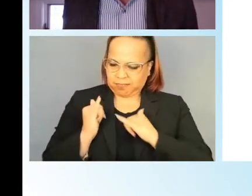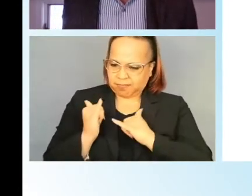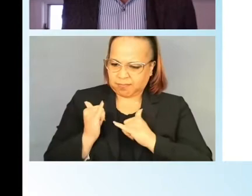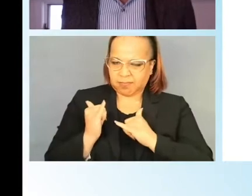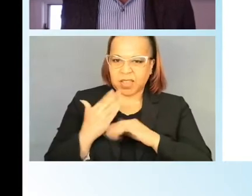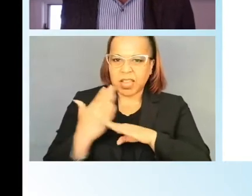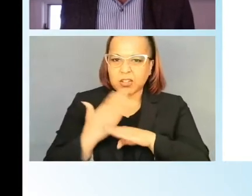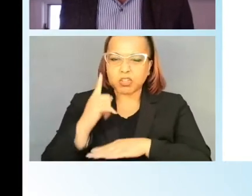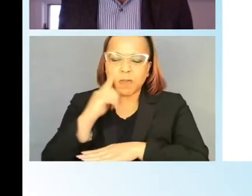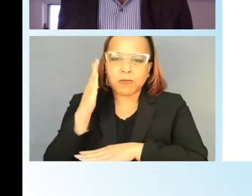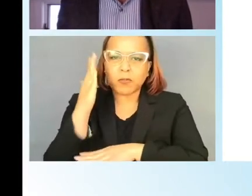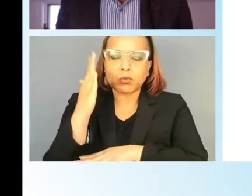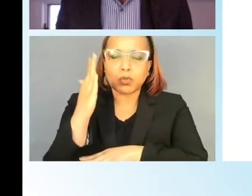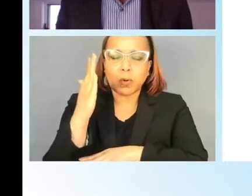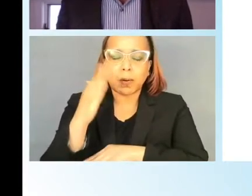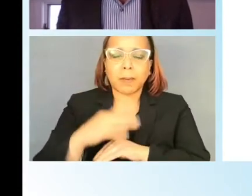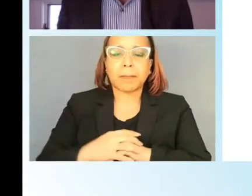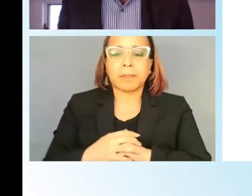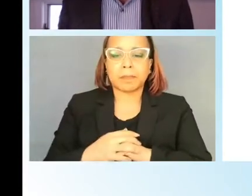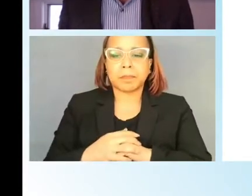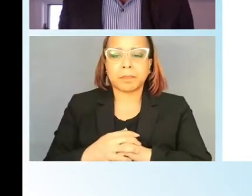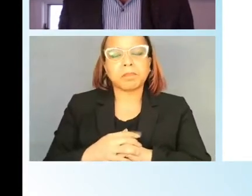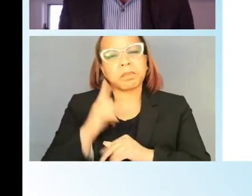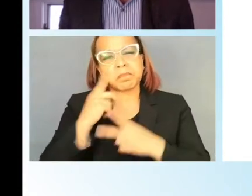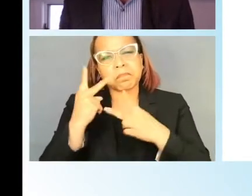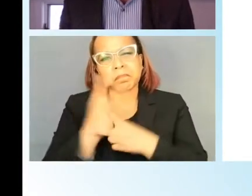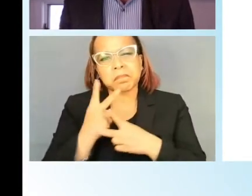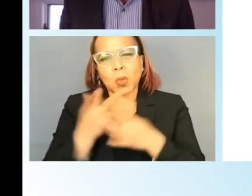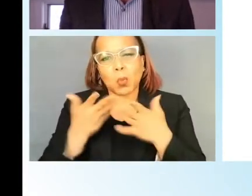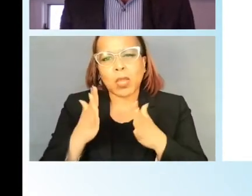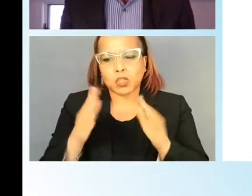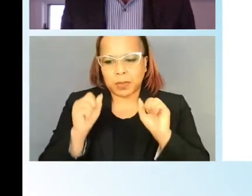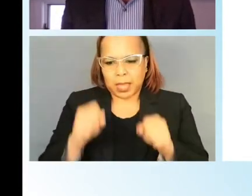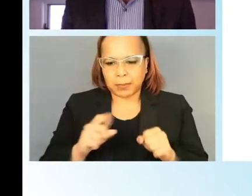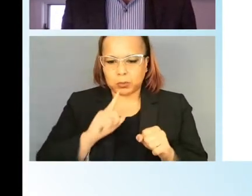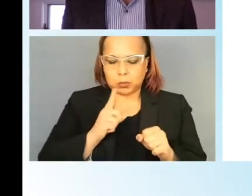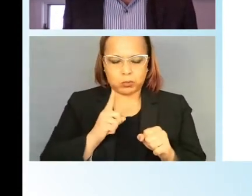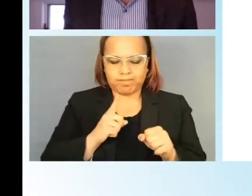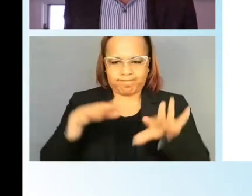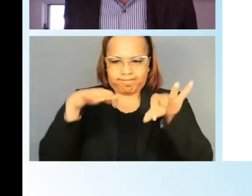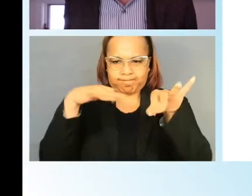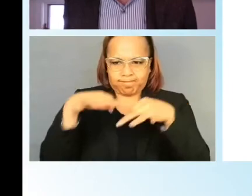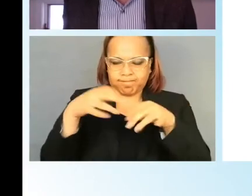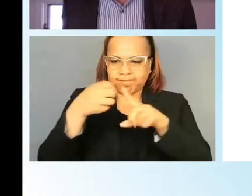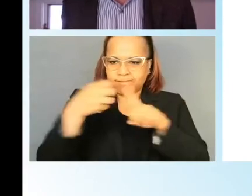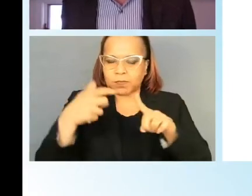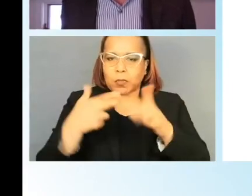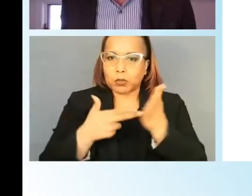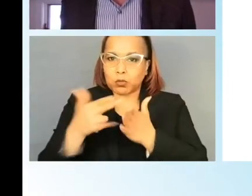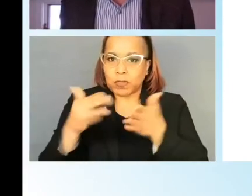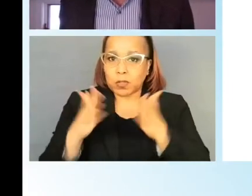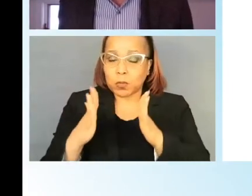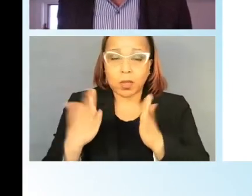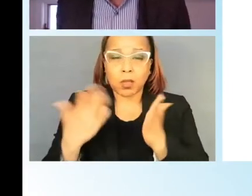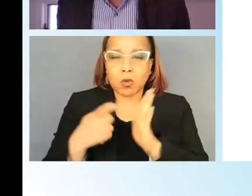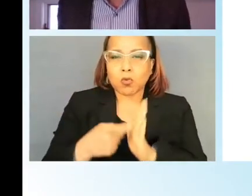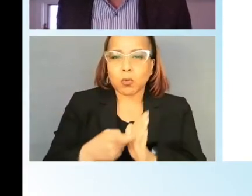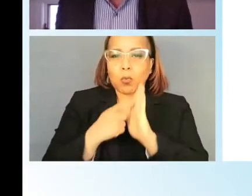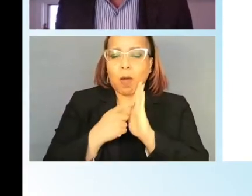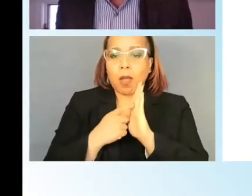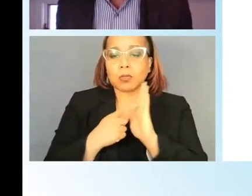future. And finding ways to be able to tell the truth in this way requires that